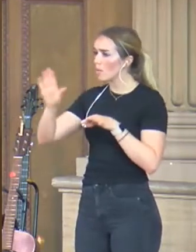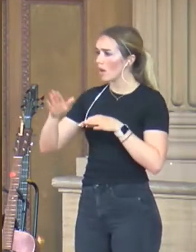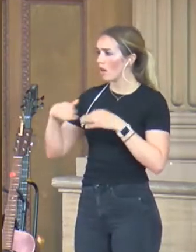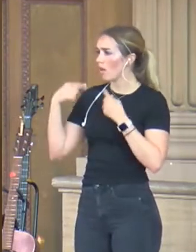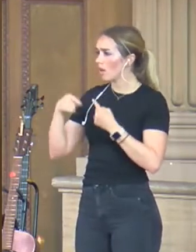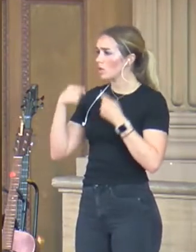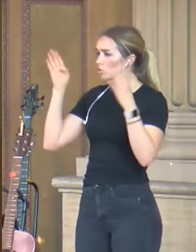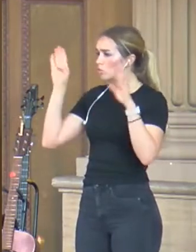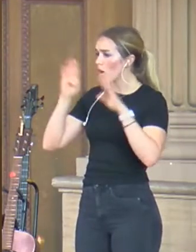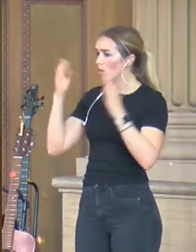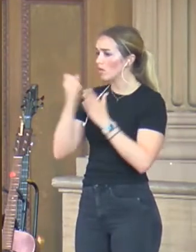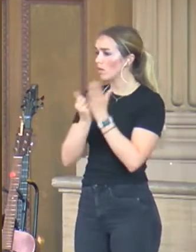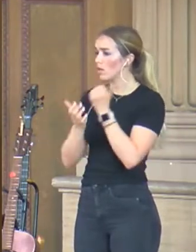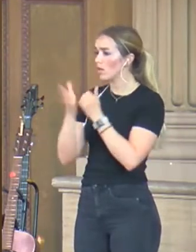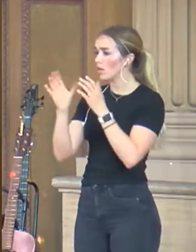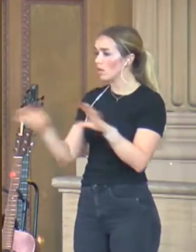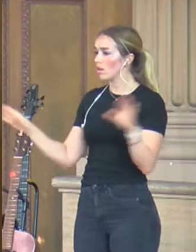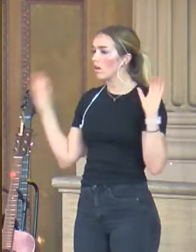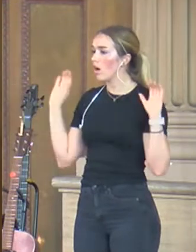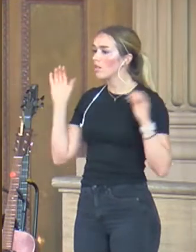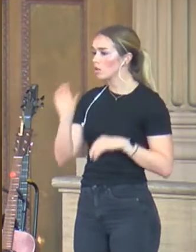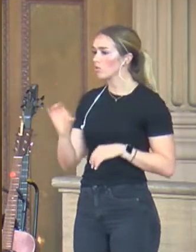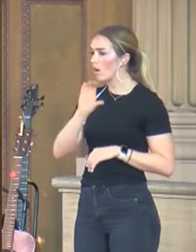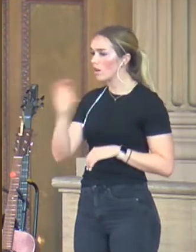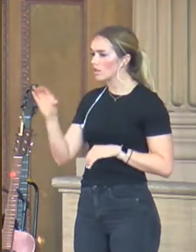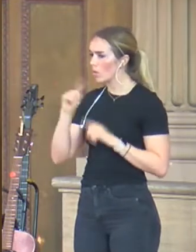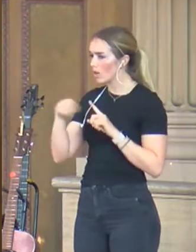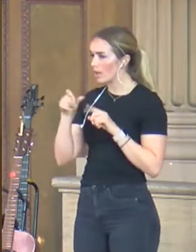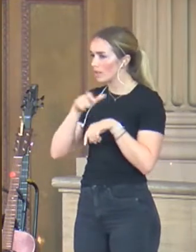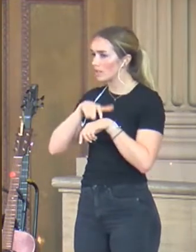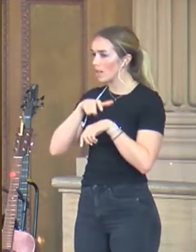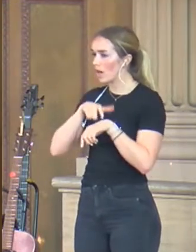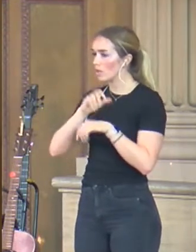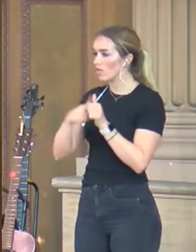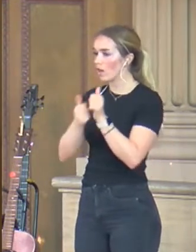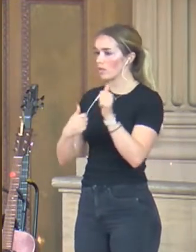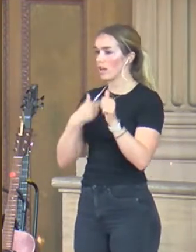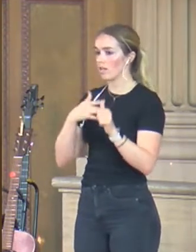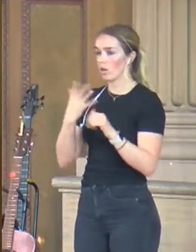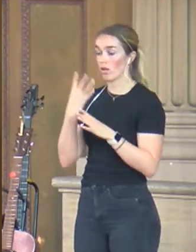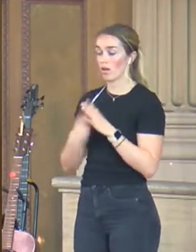have been nailed up to that cross, then what about the times when even followers get lost?